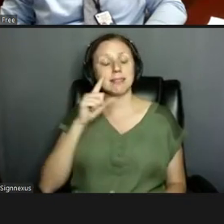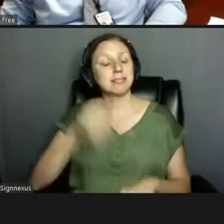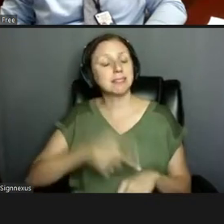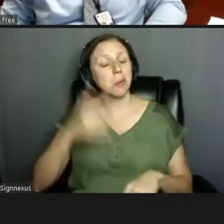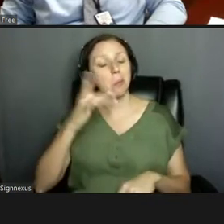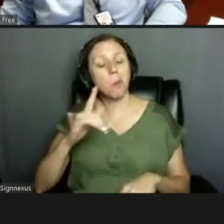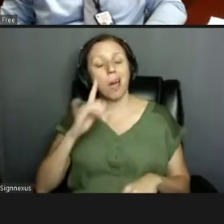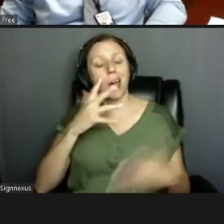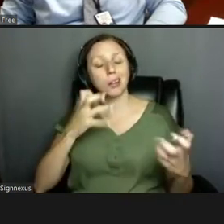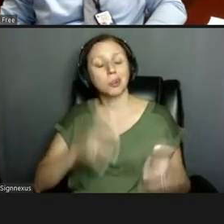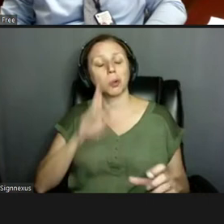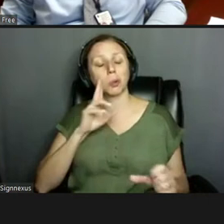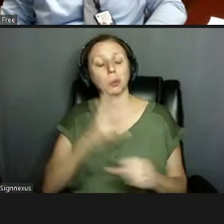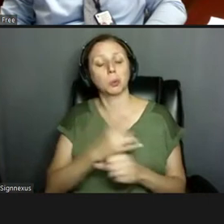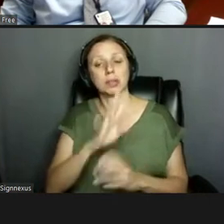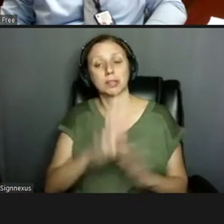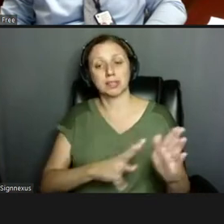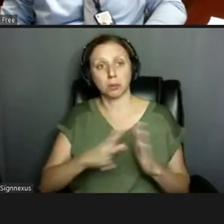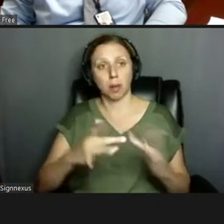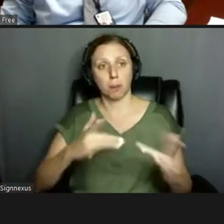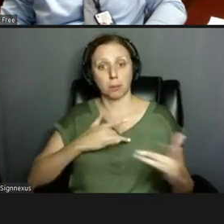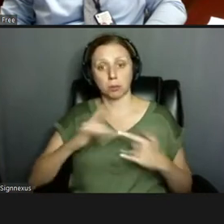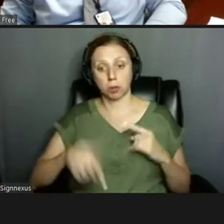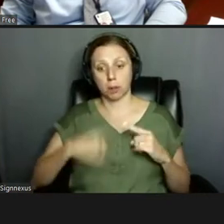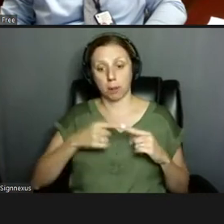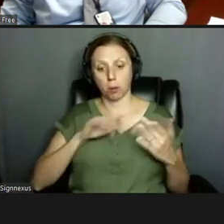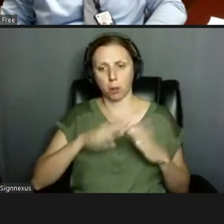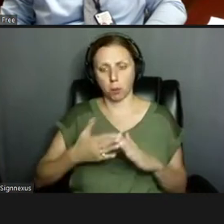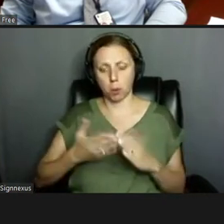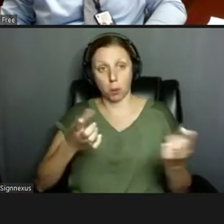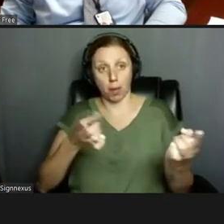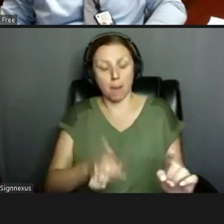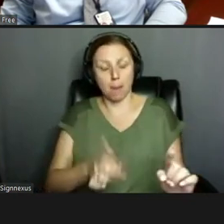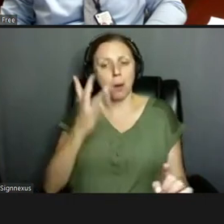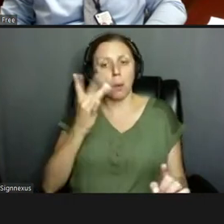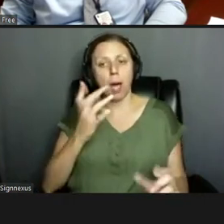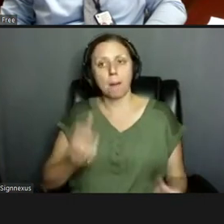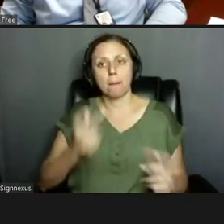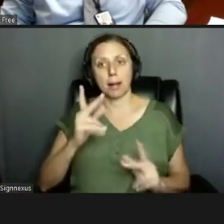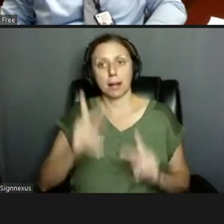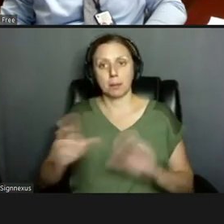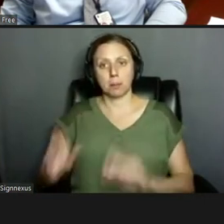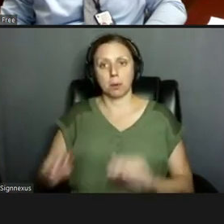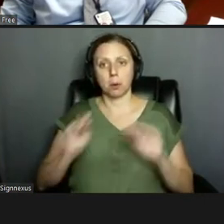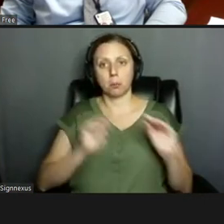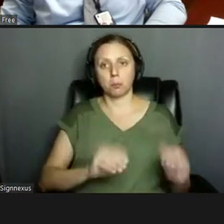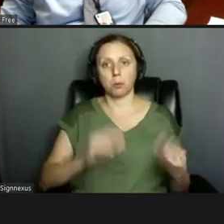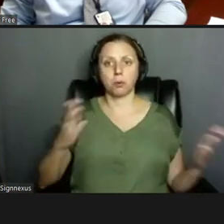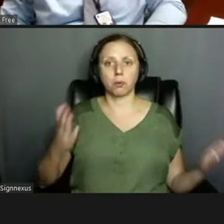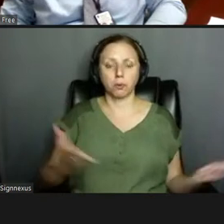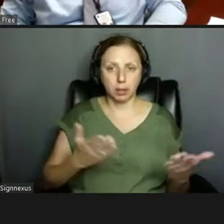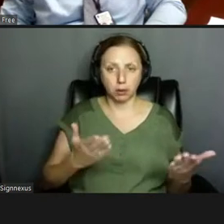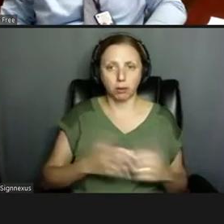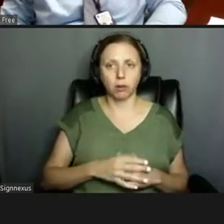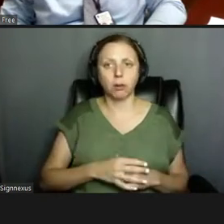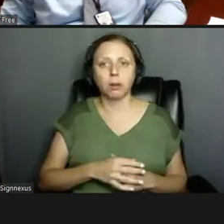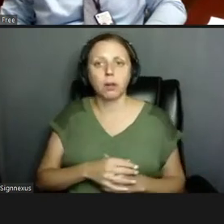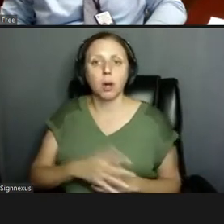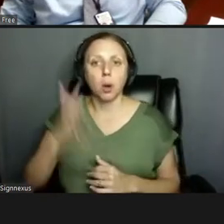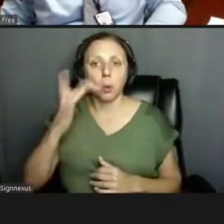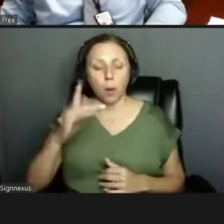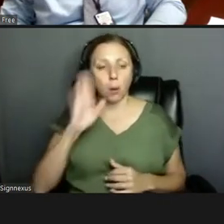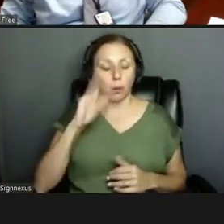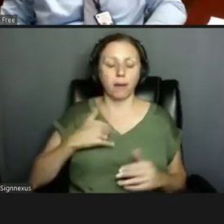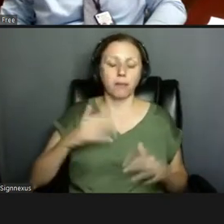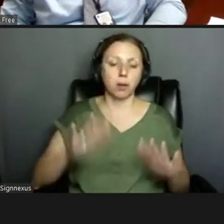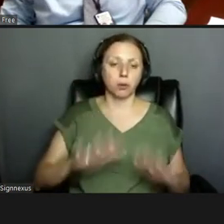I'm really worried about what it does for the community, right? Because, a lot of people move here, a lot of wonderful people move here because we have a great community because